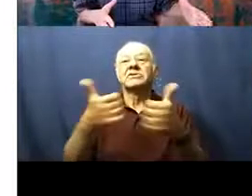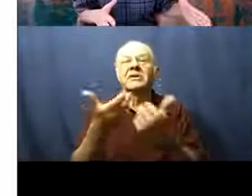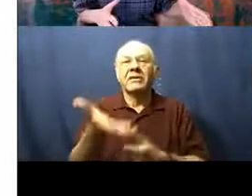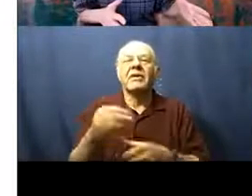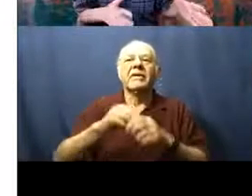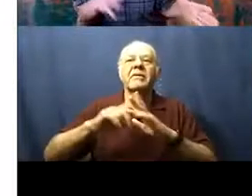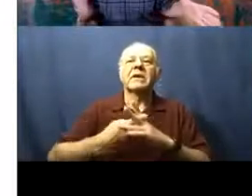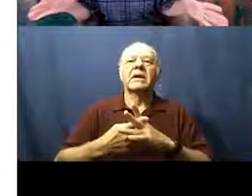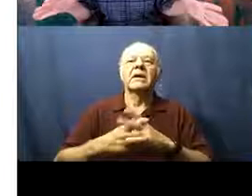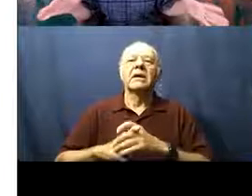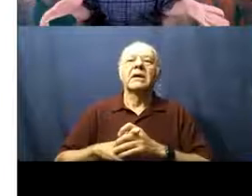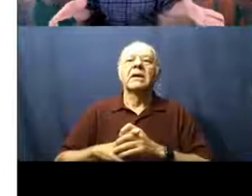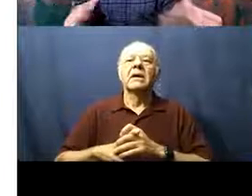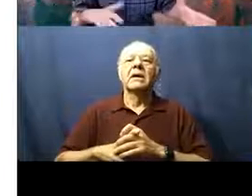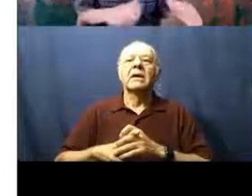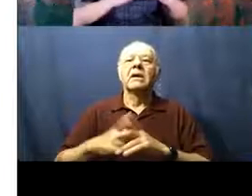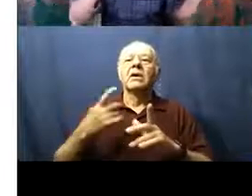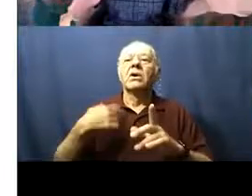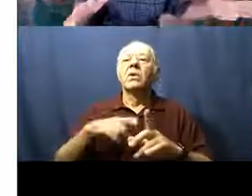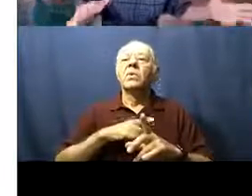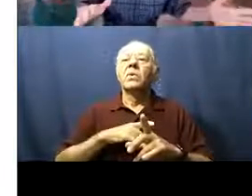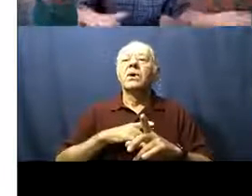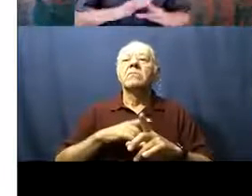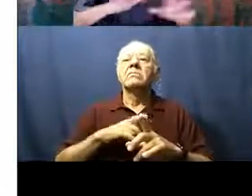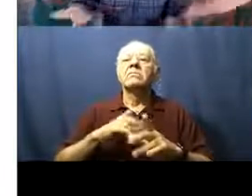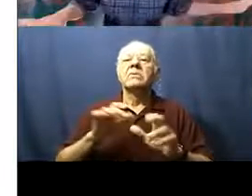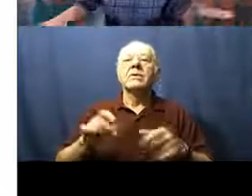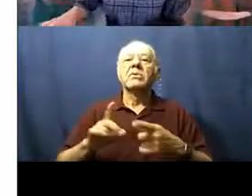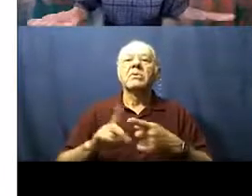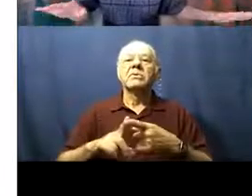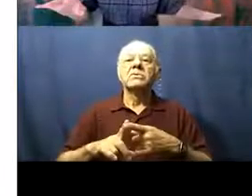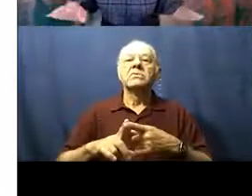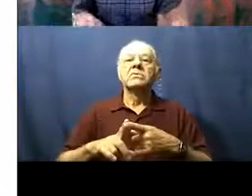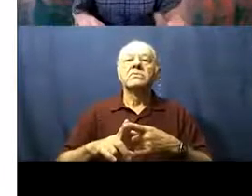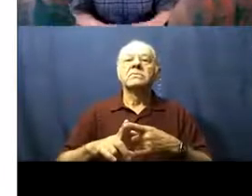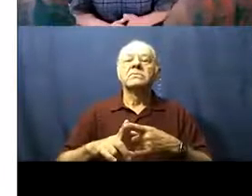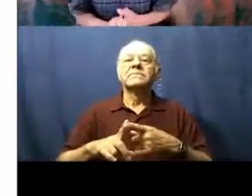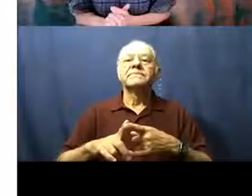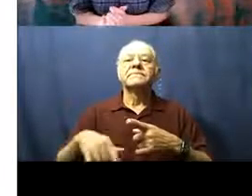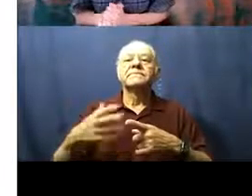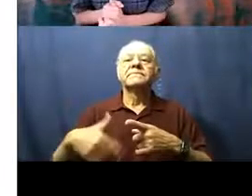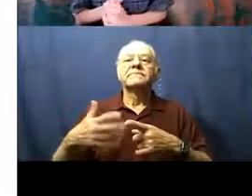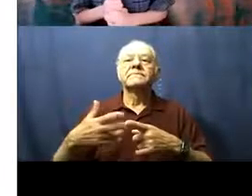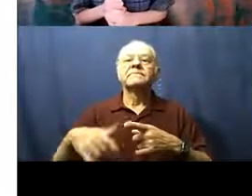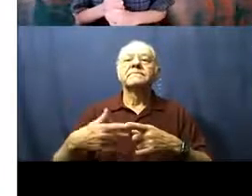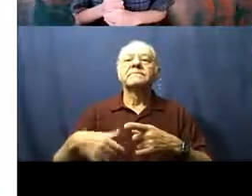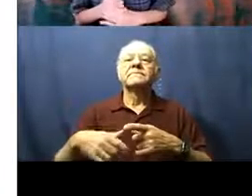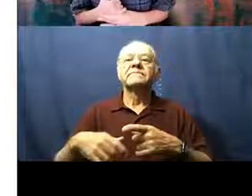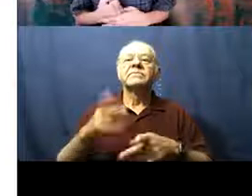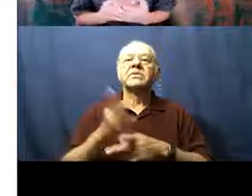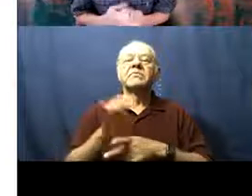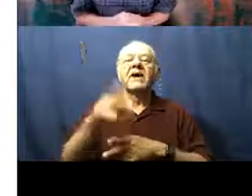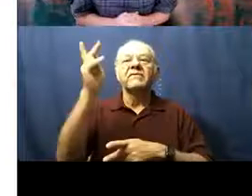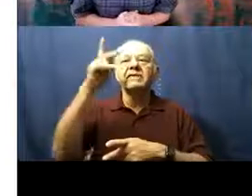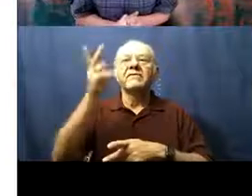beginning, and we have managed to keep that, as I said, velocity and stability, keep it stable. Then we also had